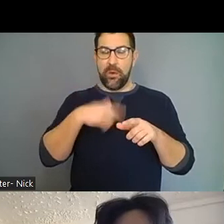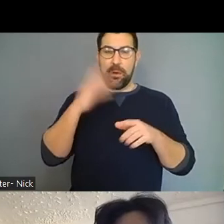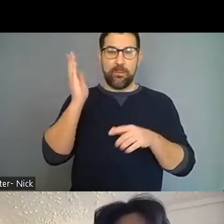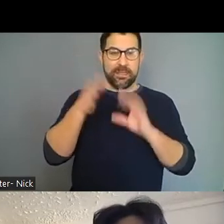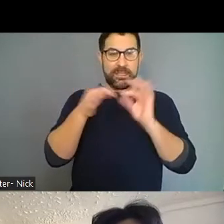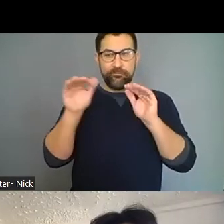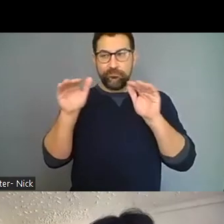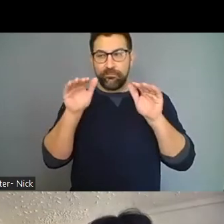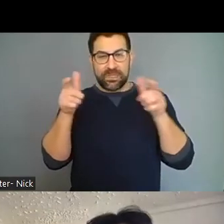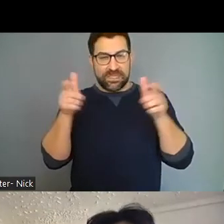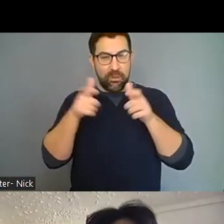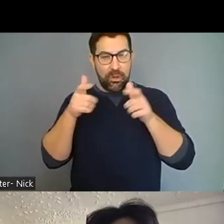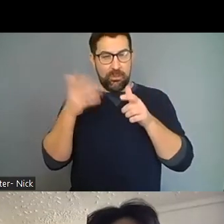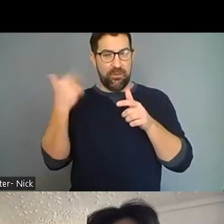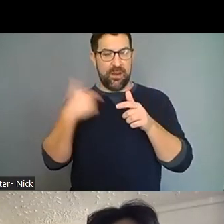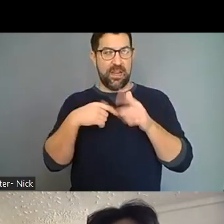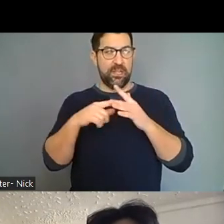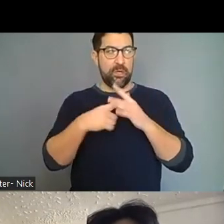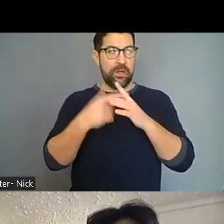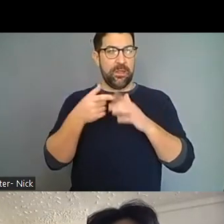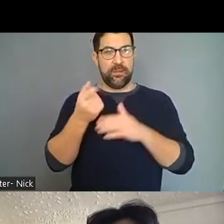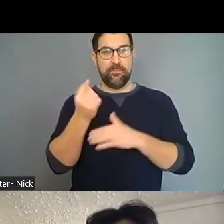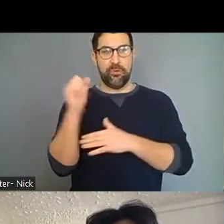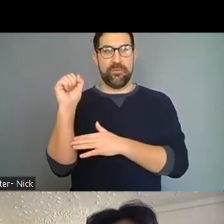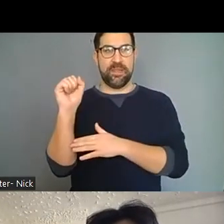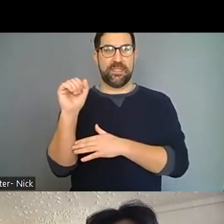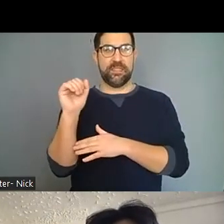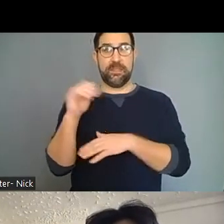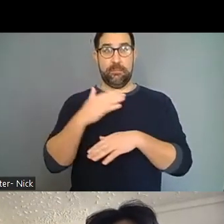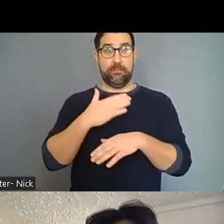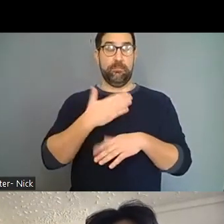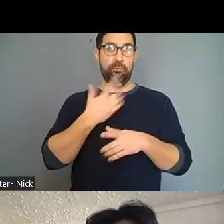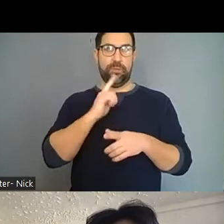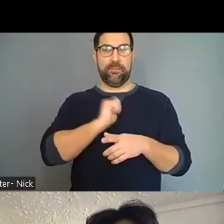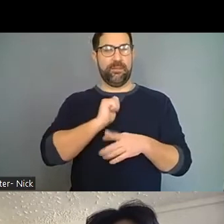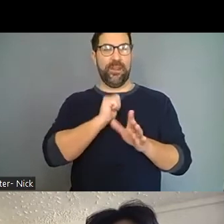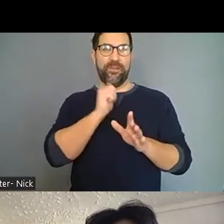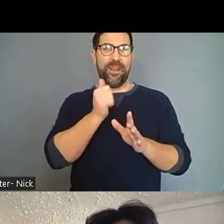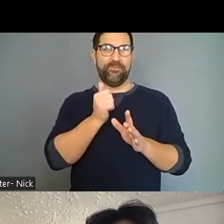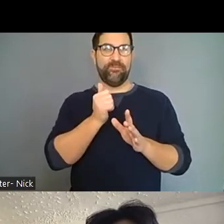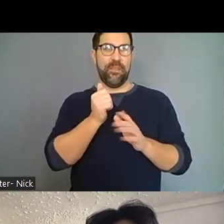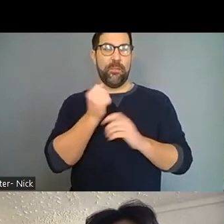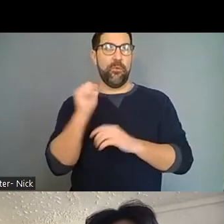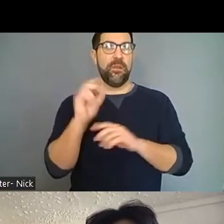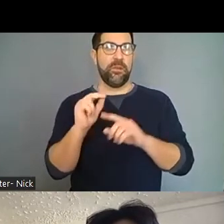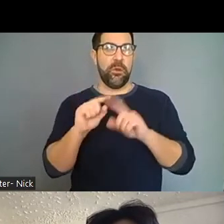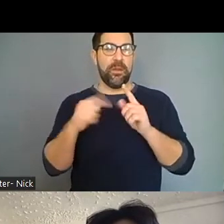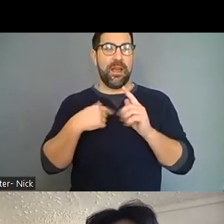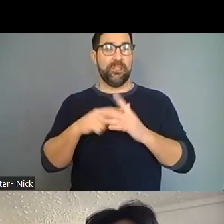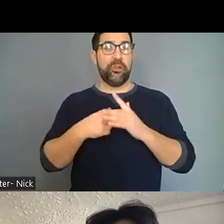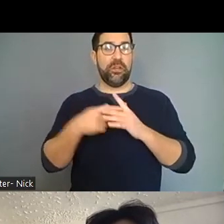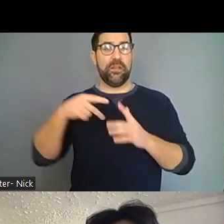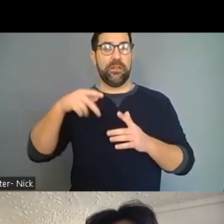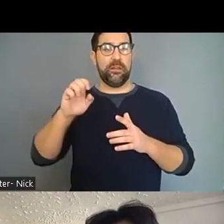started the movement sort of on my own, or not the movement, but I began a petition